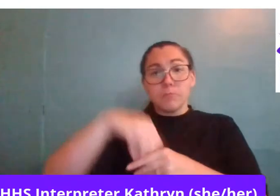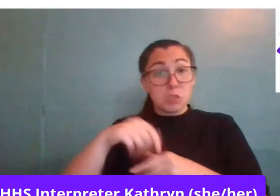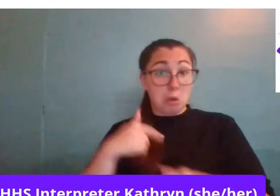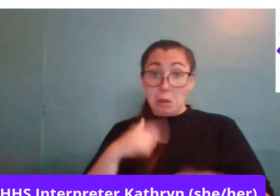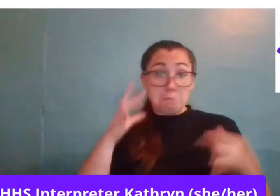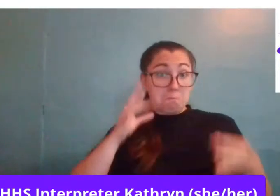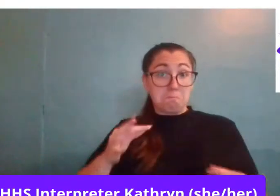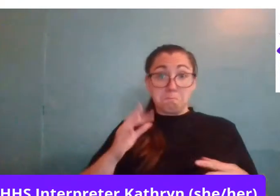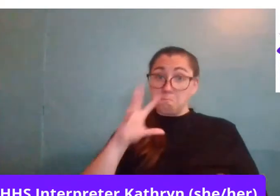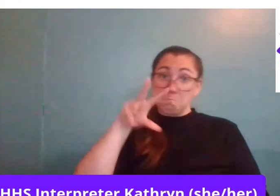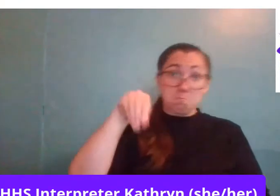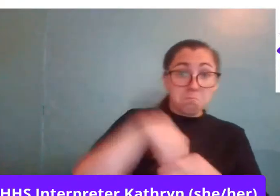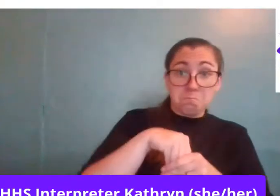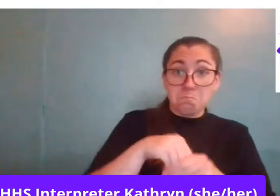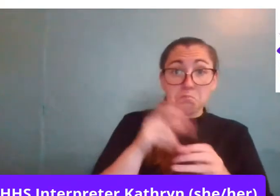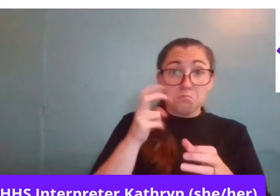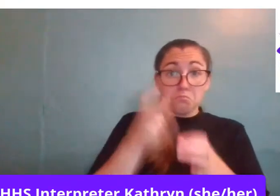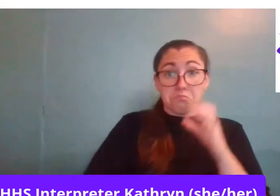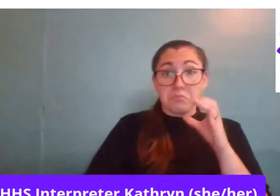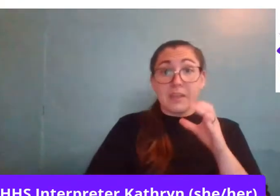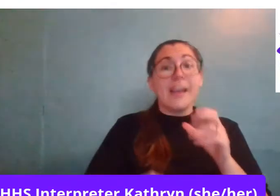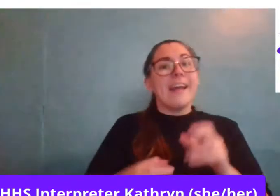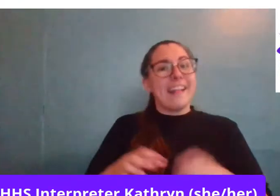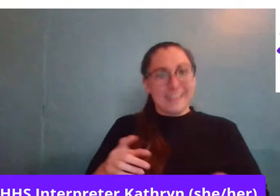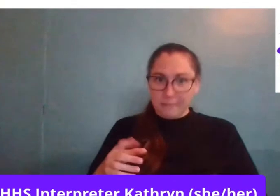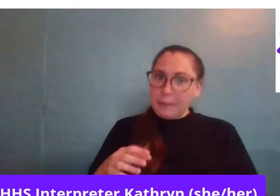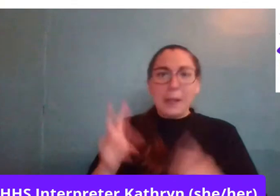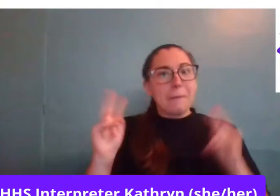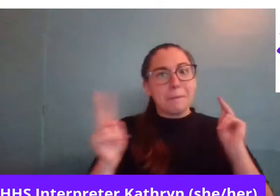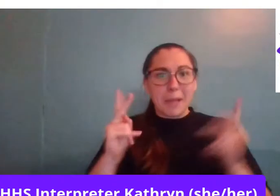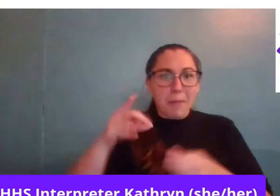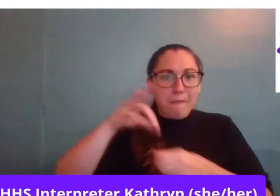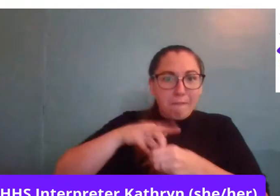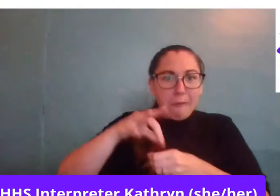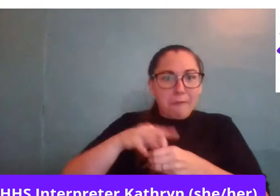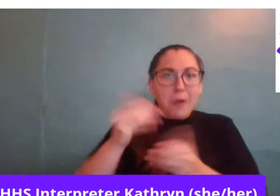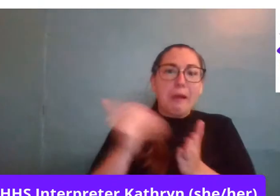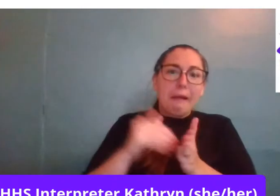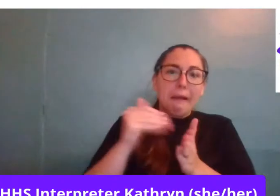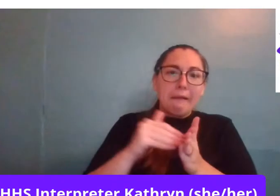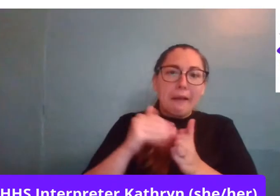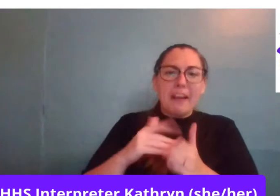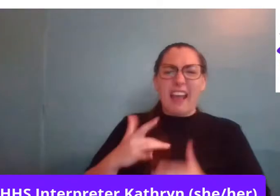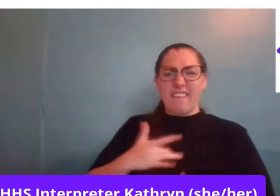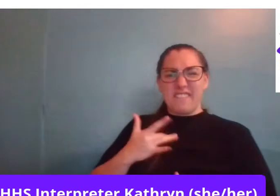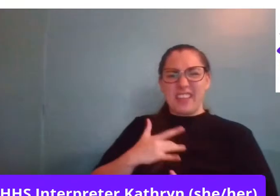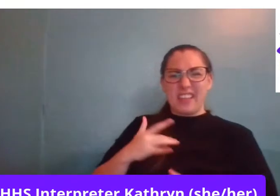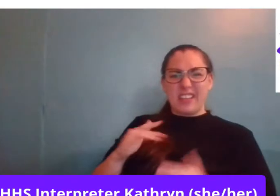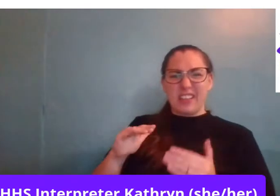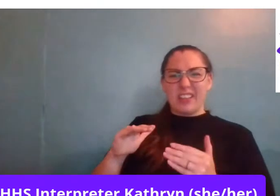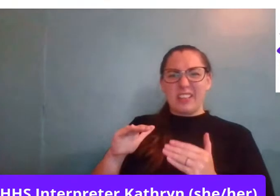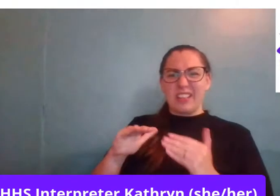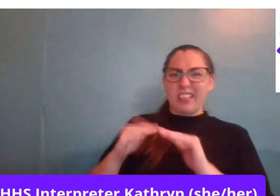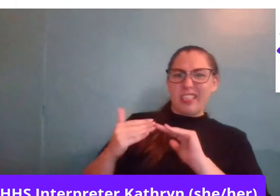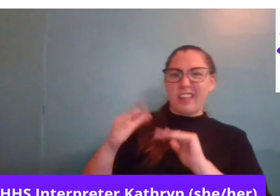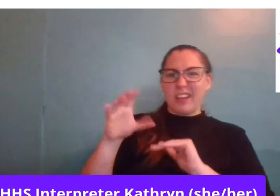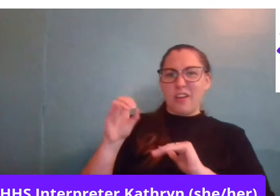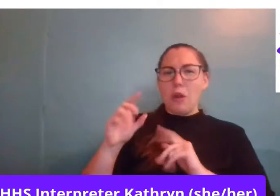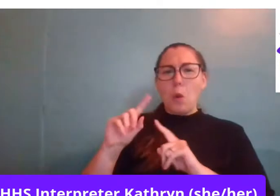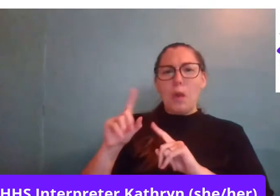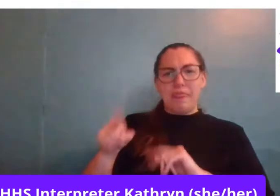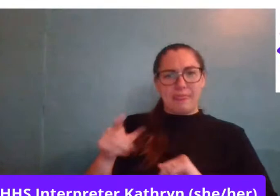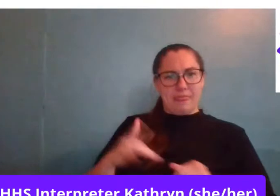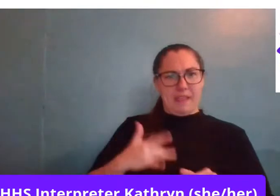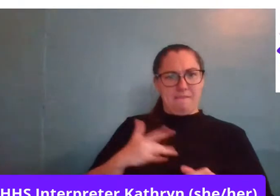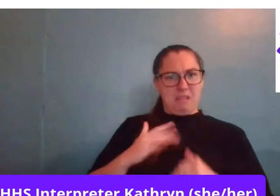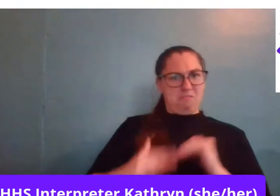it, and, the voters keep putting me back. My colleagues, sometimes they feel uncomfortable when I smart off, make a